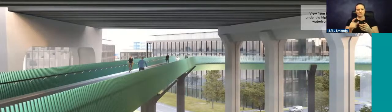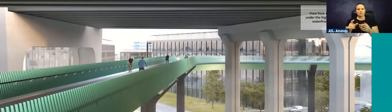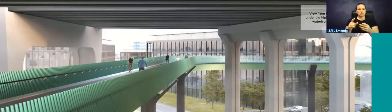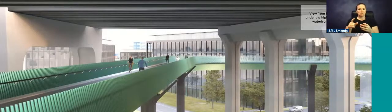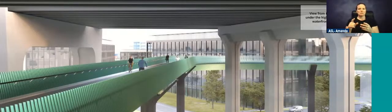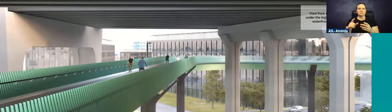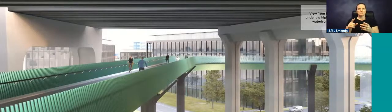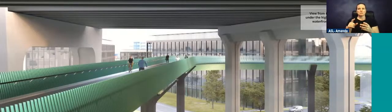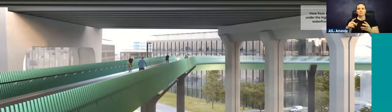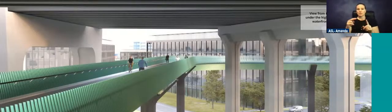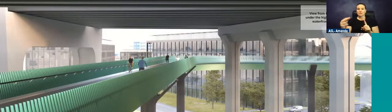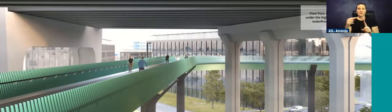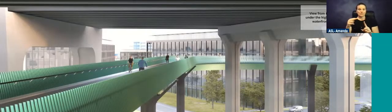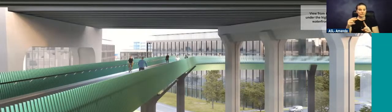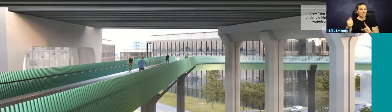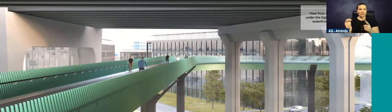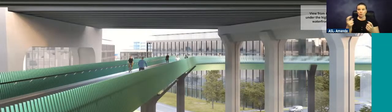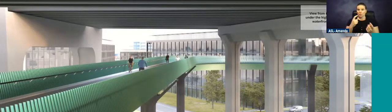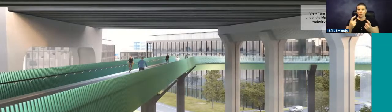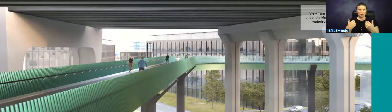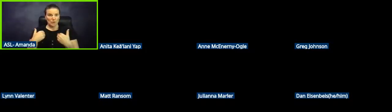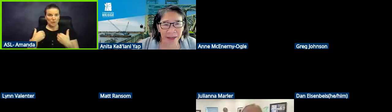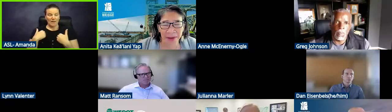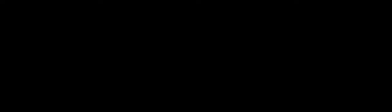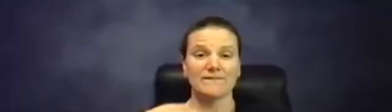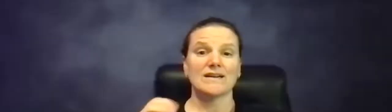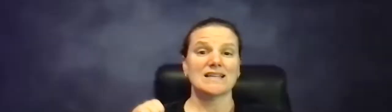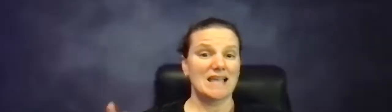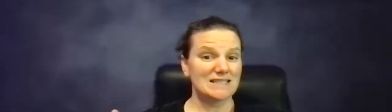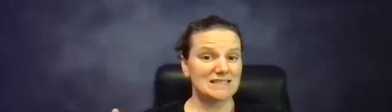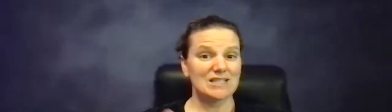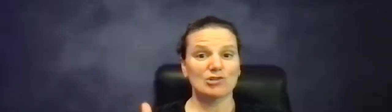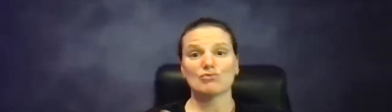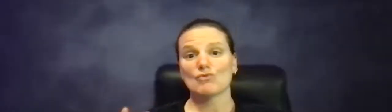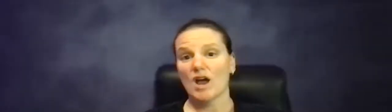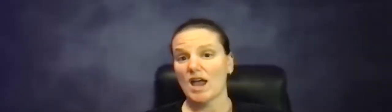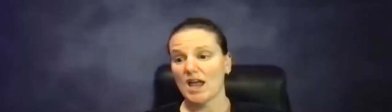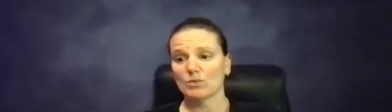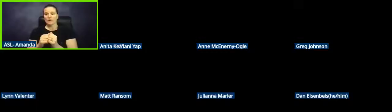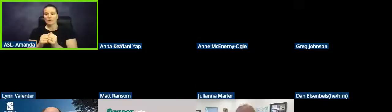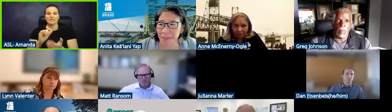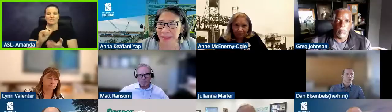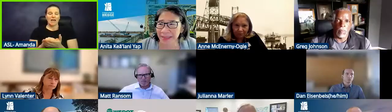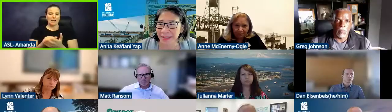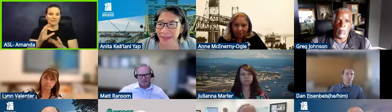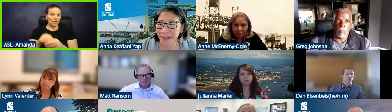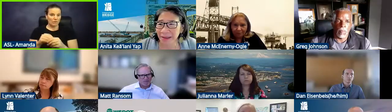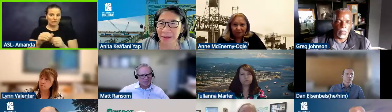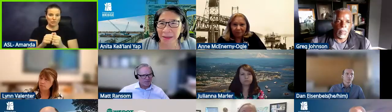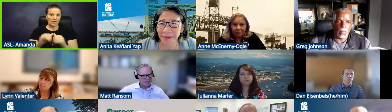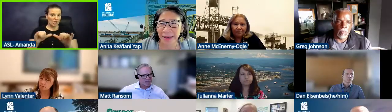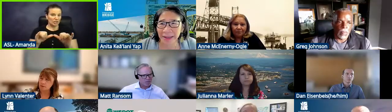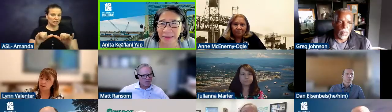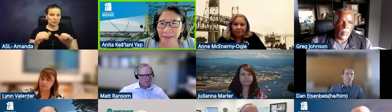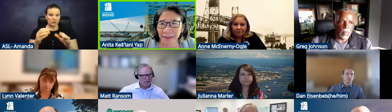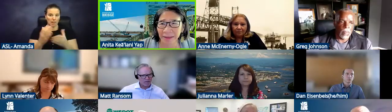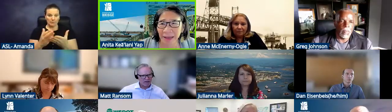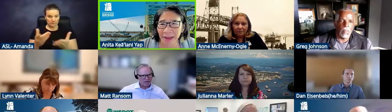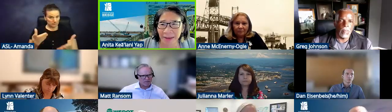does anyone have questions for either Casey or Greg about recent engagements in the architectural elements?